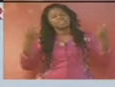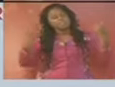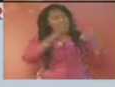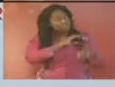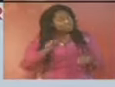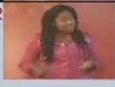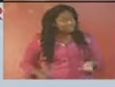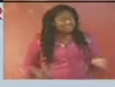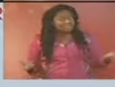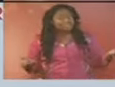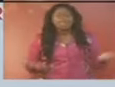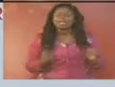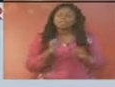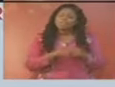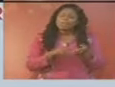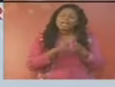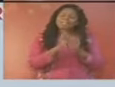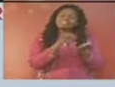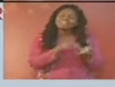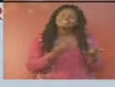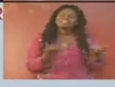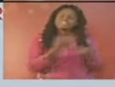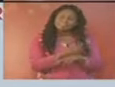the example of the Hindu community.